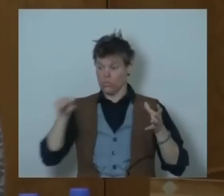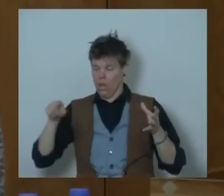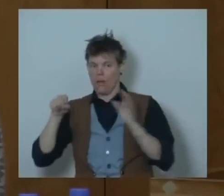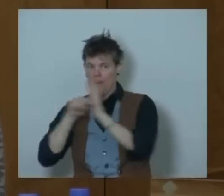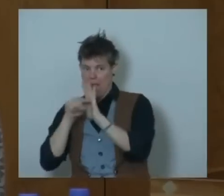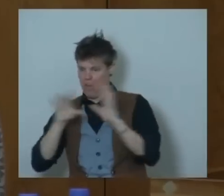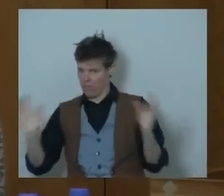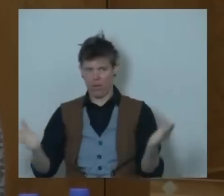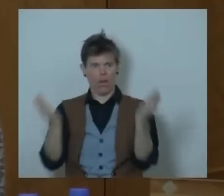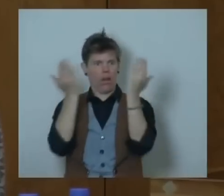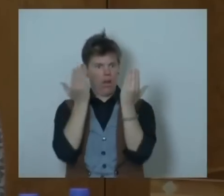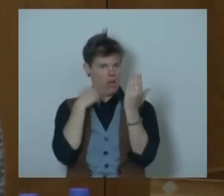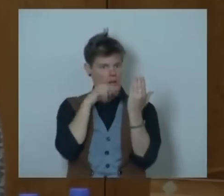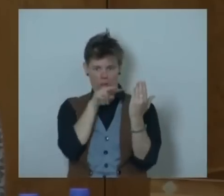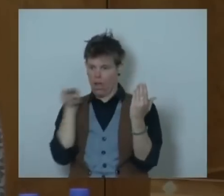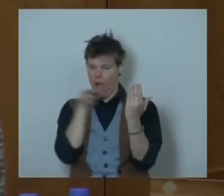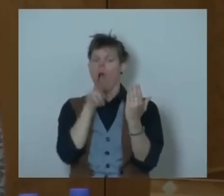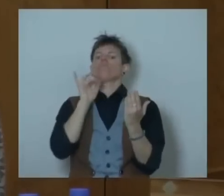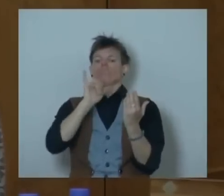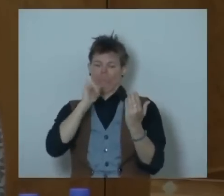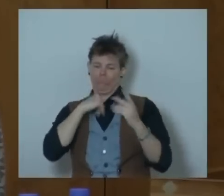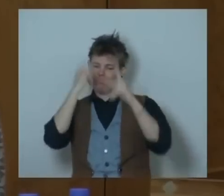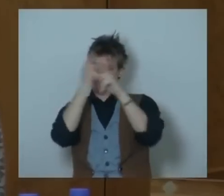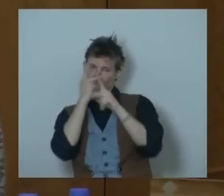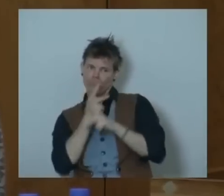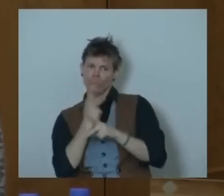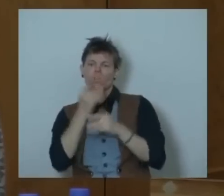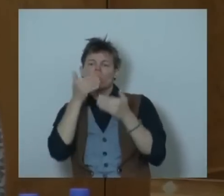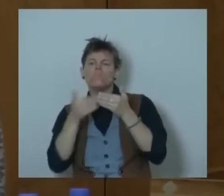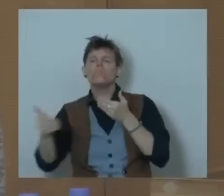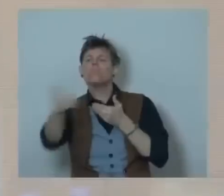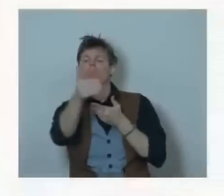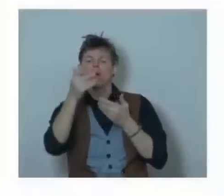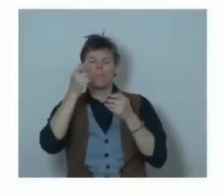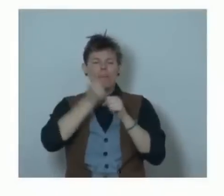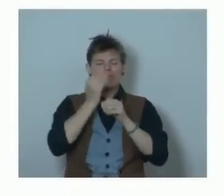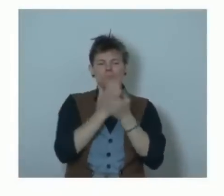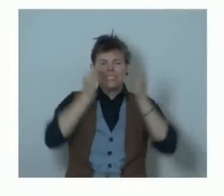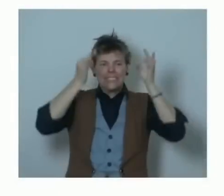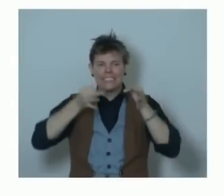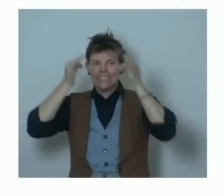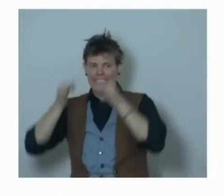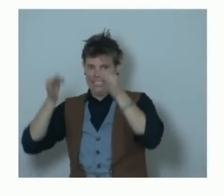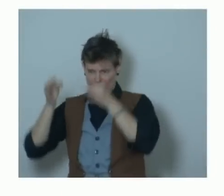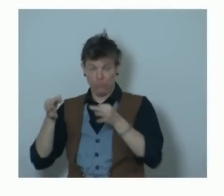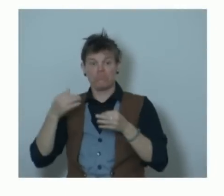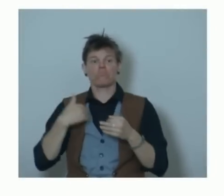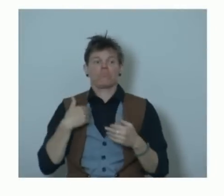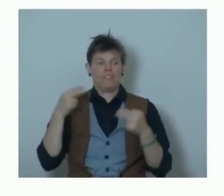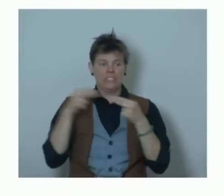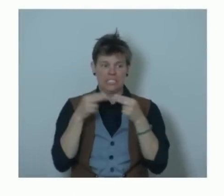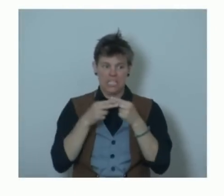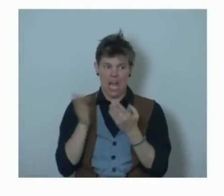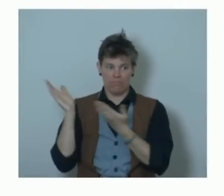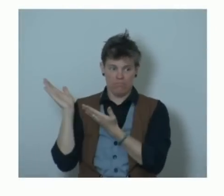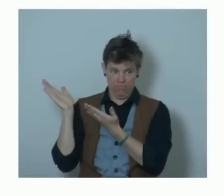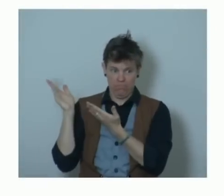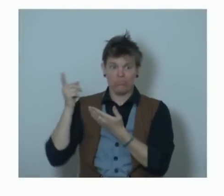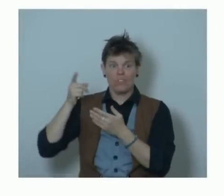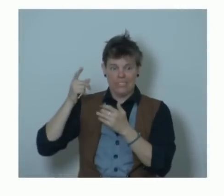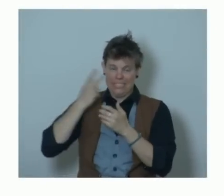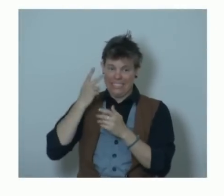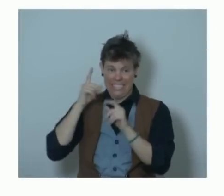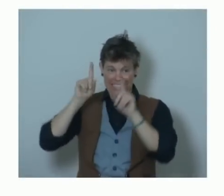decisions going forward for New Mexico. First slide, you've seen many times. That's the number of tests, so let's go to the next